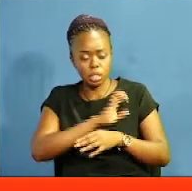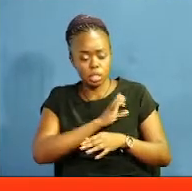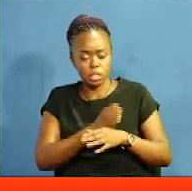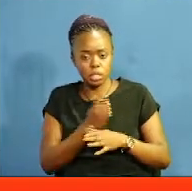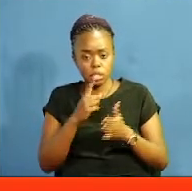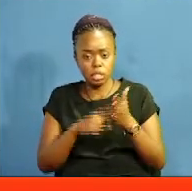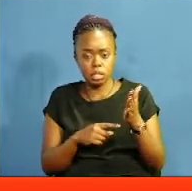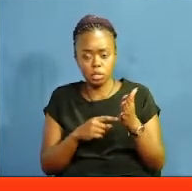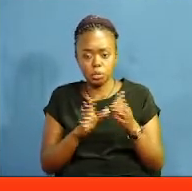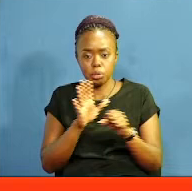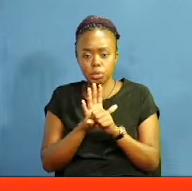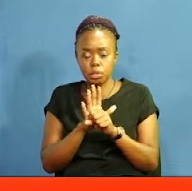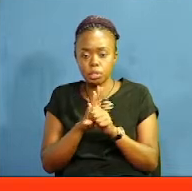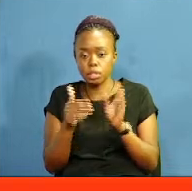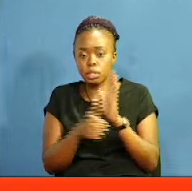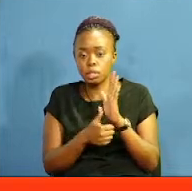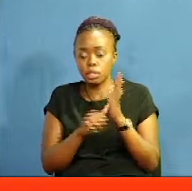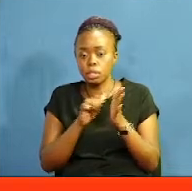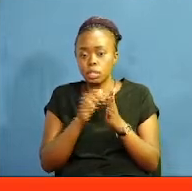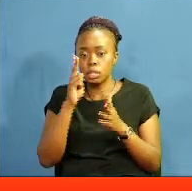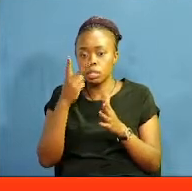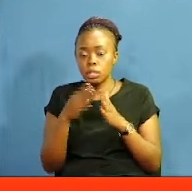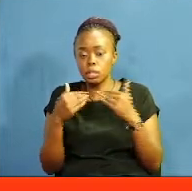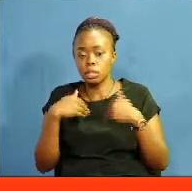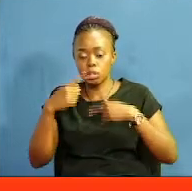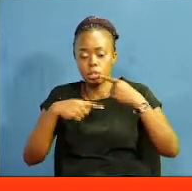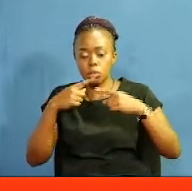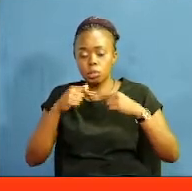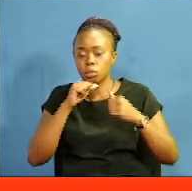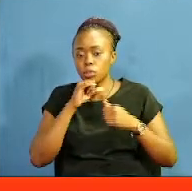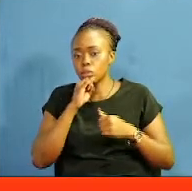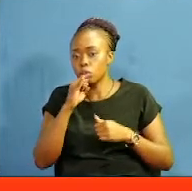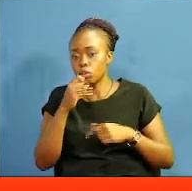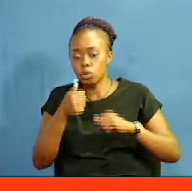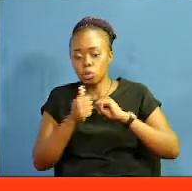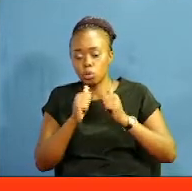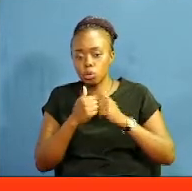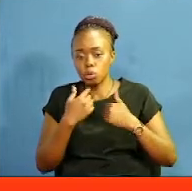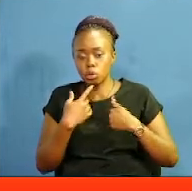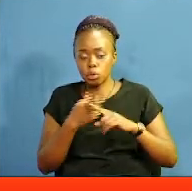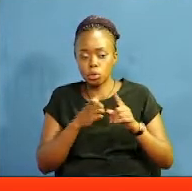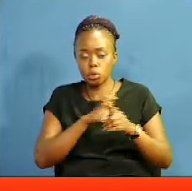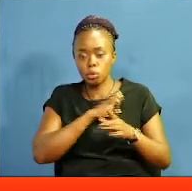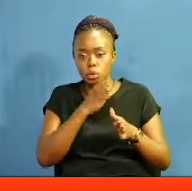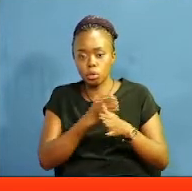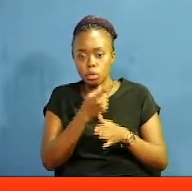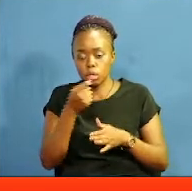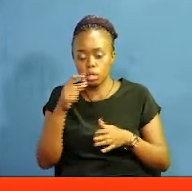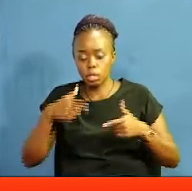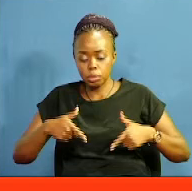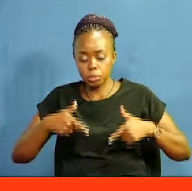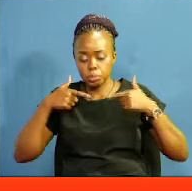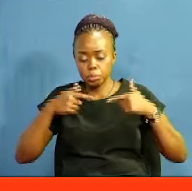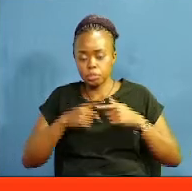Of course, the most predominant problem that Kenyans are undergoing at the moment is in terms of economy. The